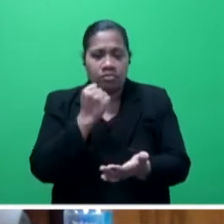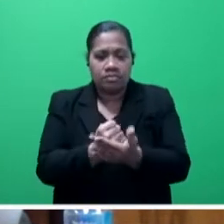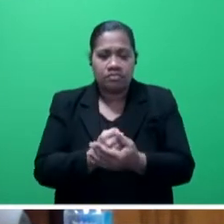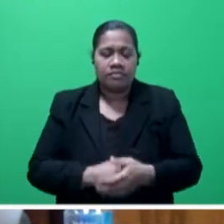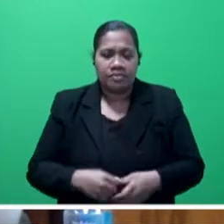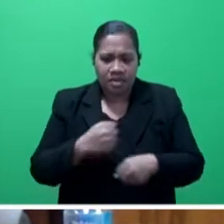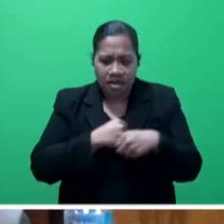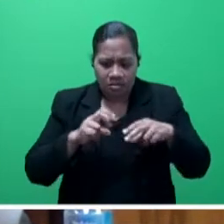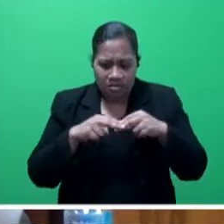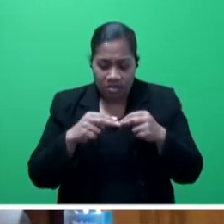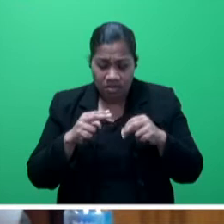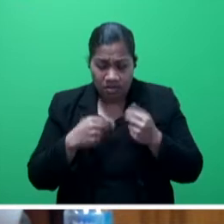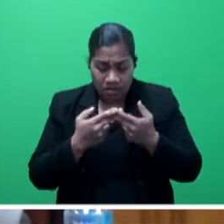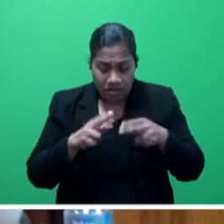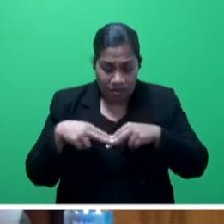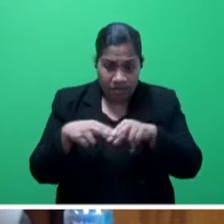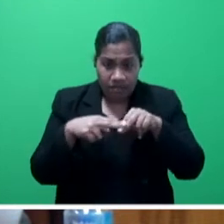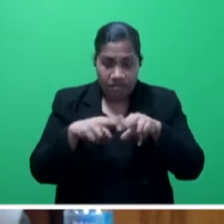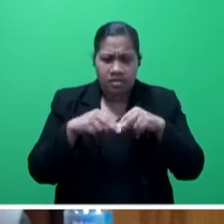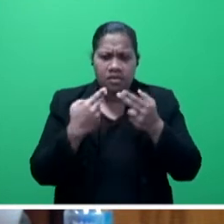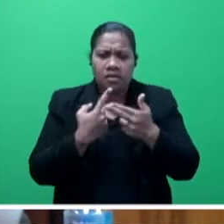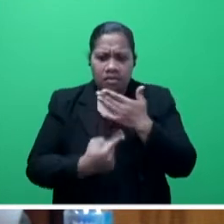insecurity. Mr. Speaker said,